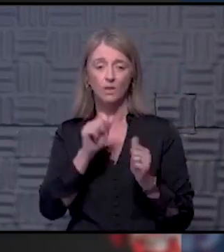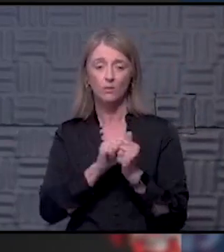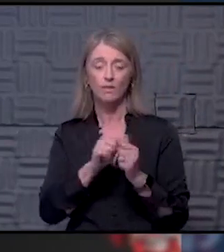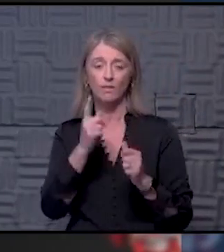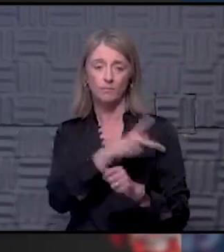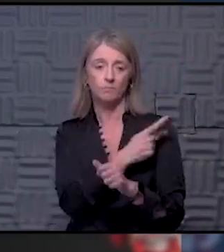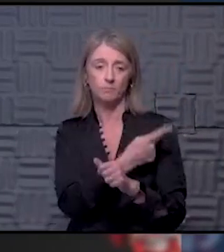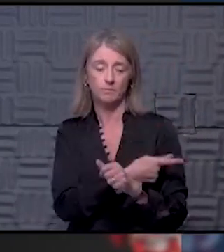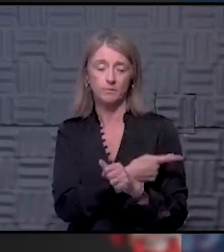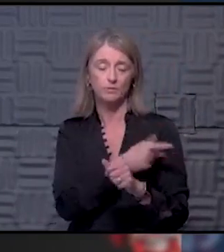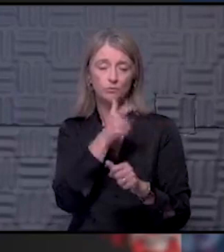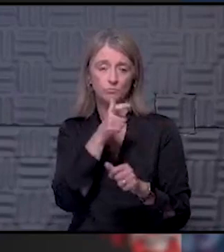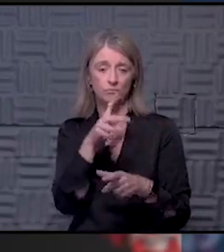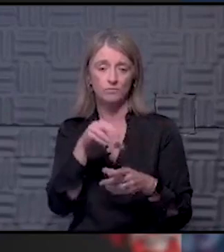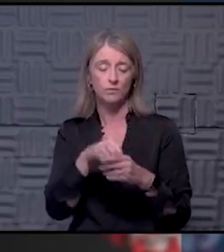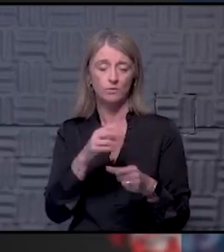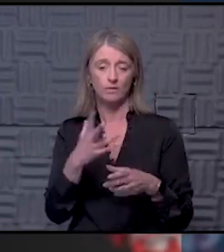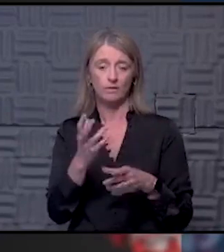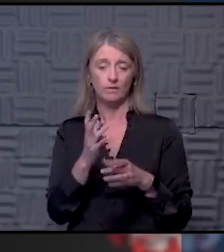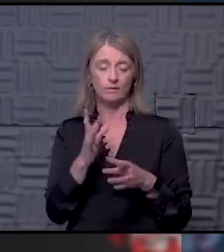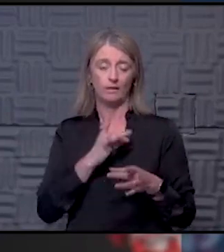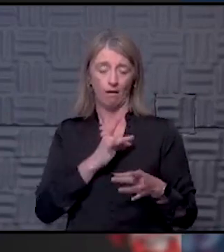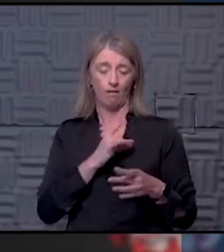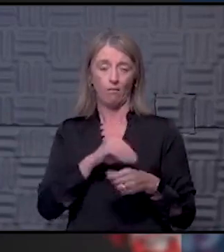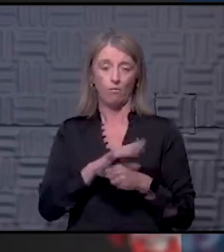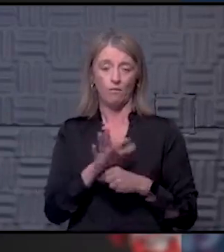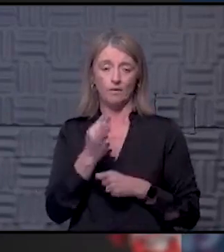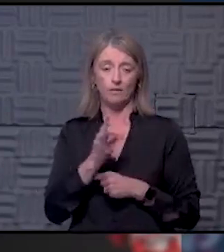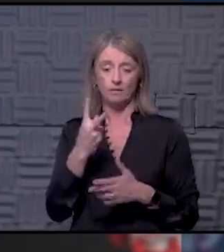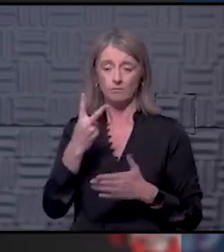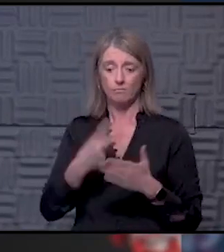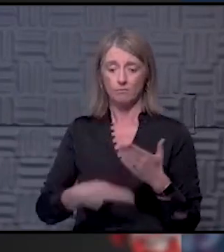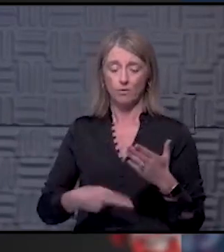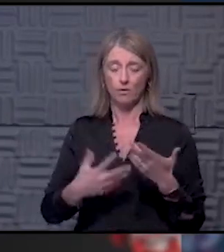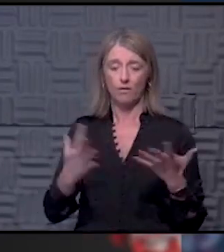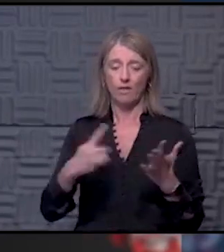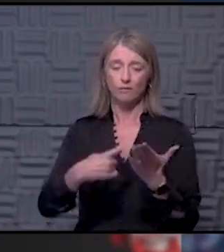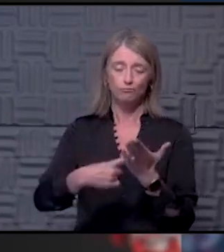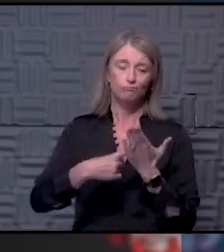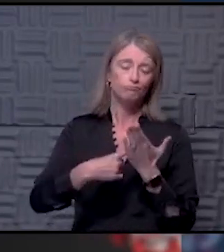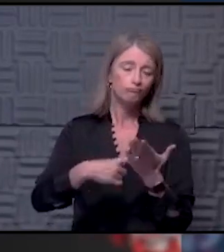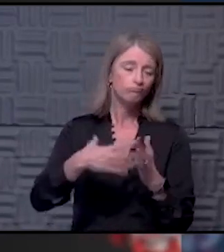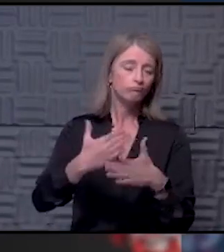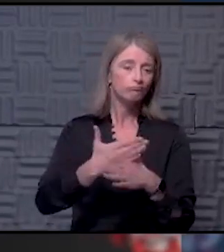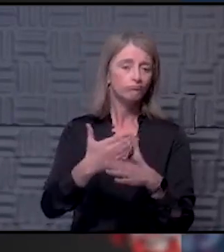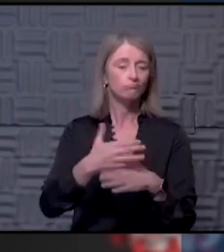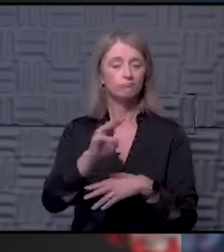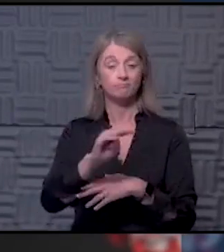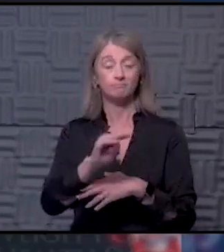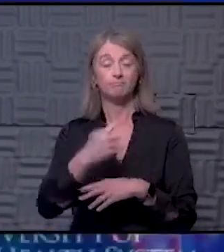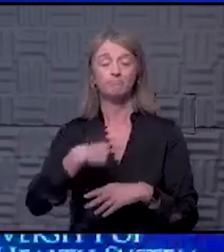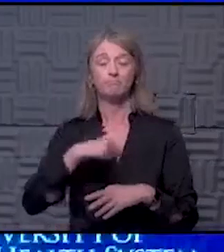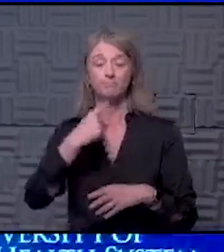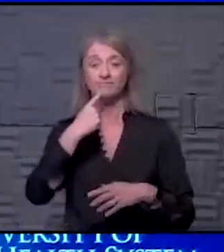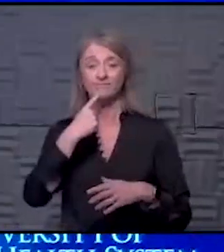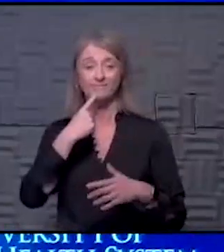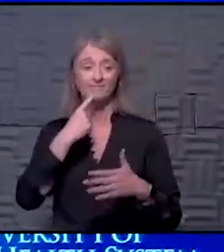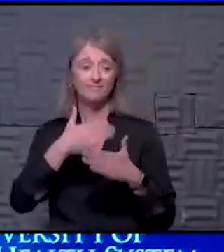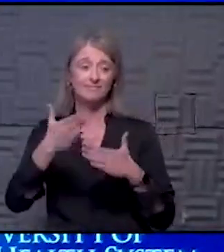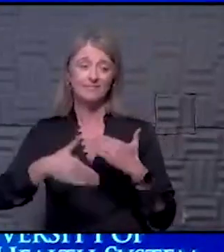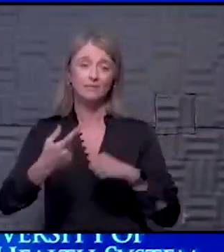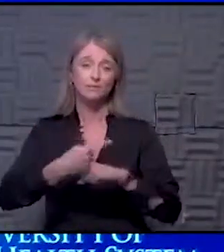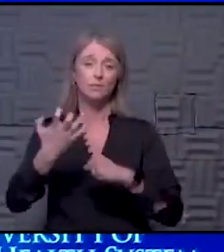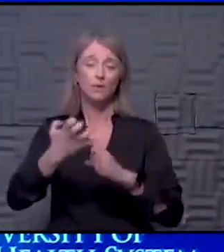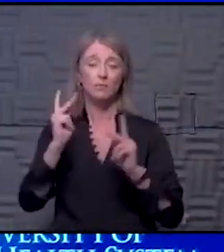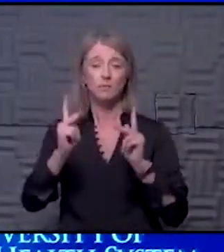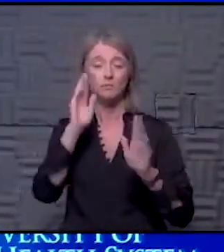diabetes patients who caught COVID-19. They both have a lot to share. As we say goodbye today, I really want